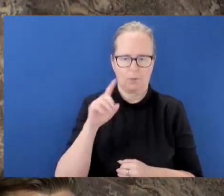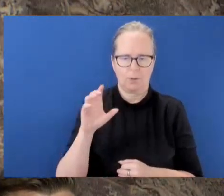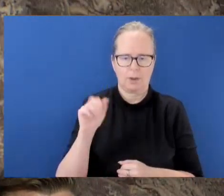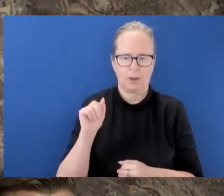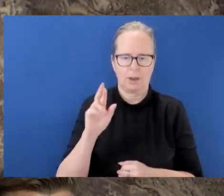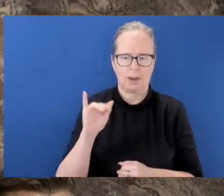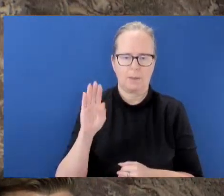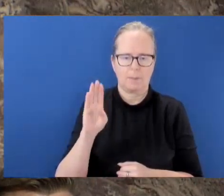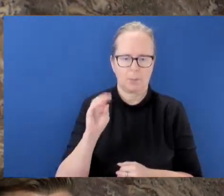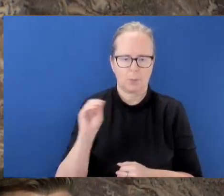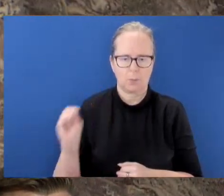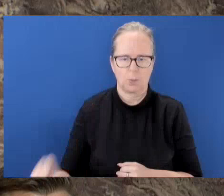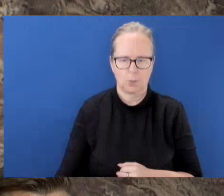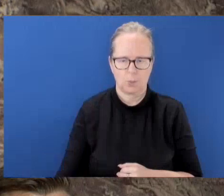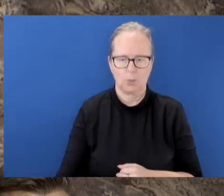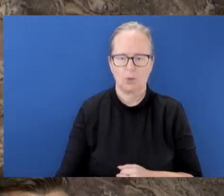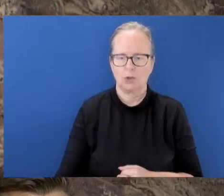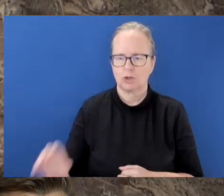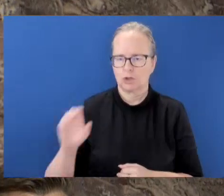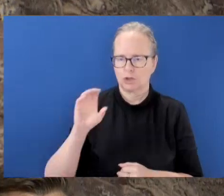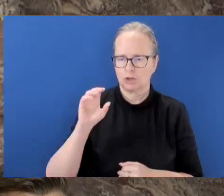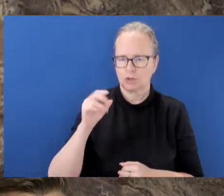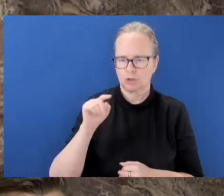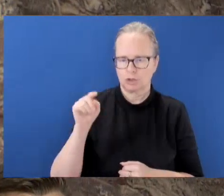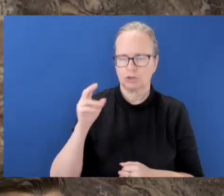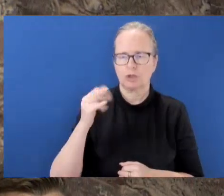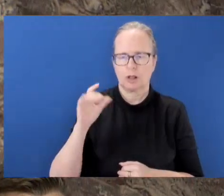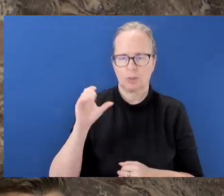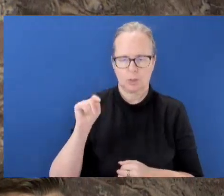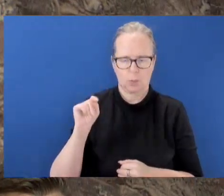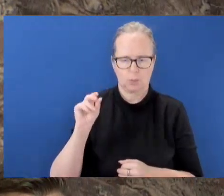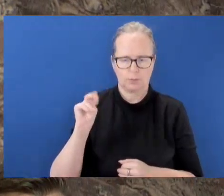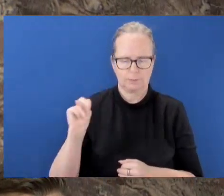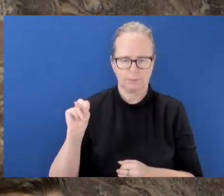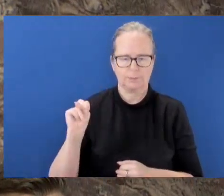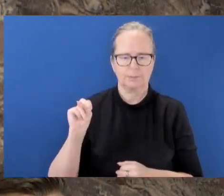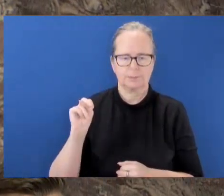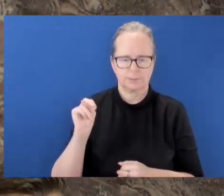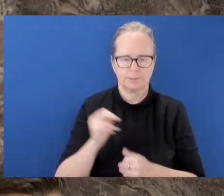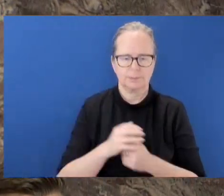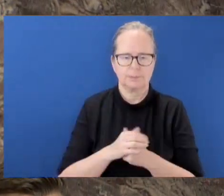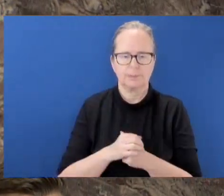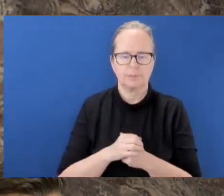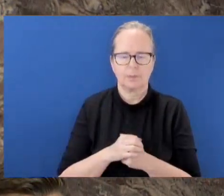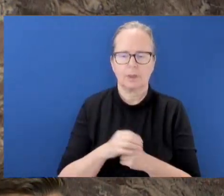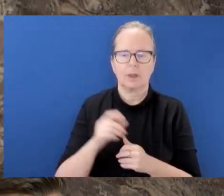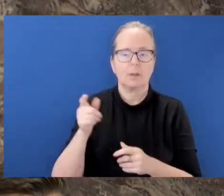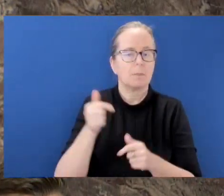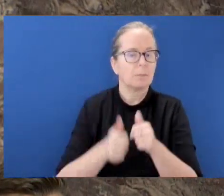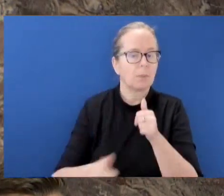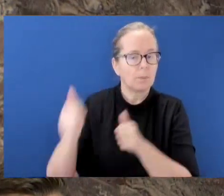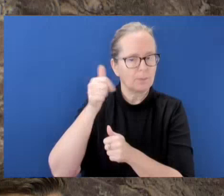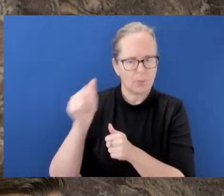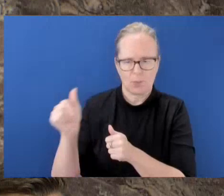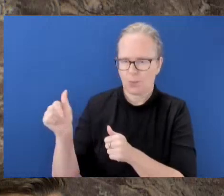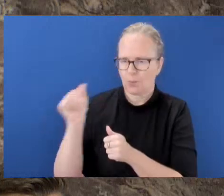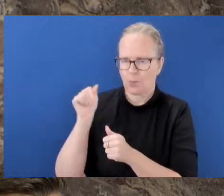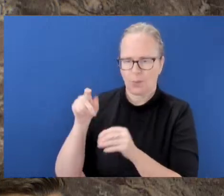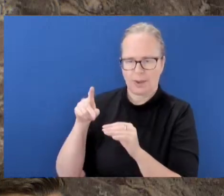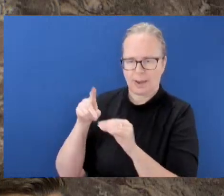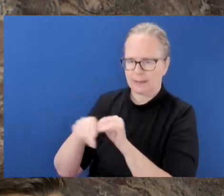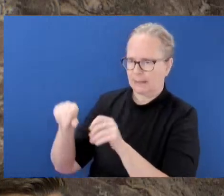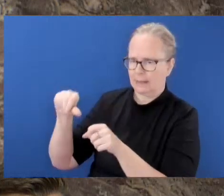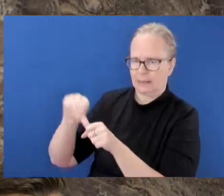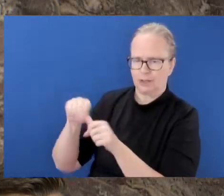Premier refused to cut gas taxes while prices surged 14 cents in Metro Vancouver. Under the